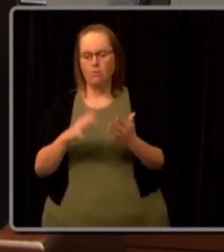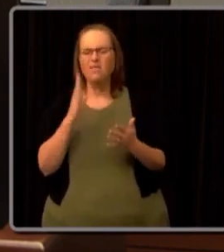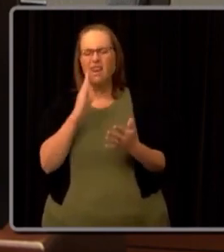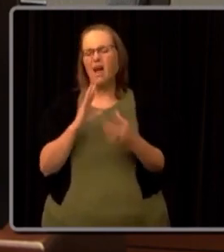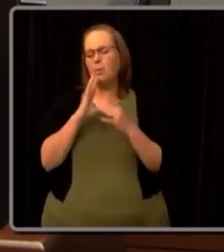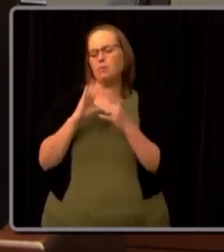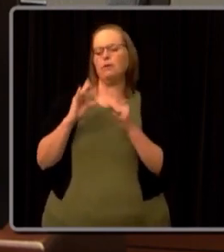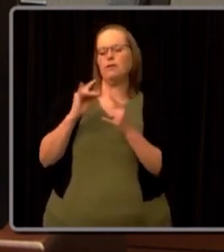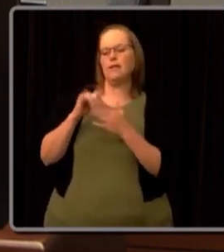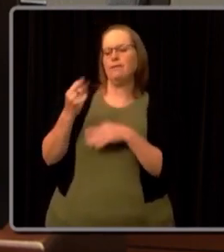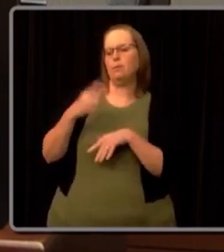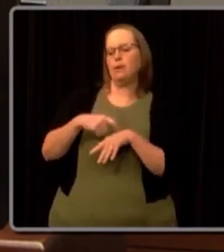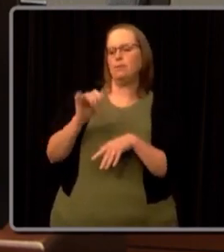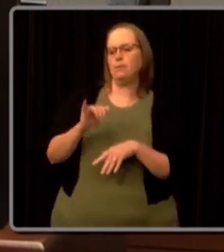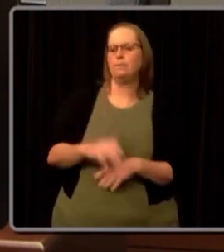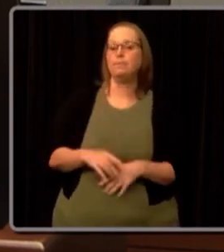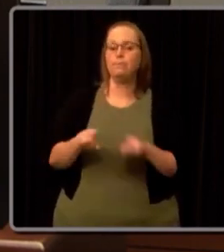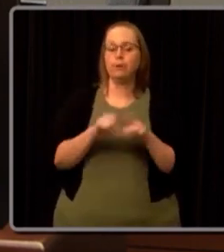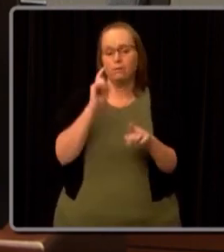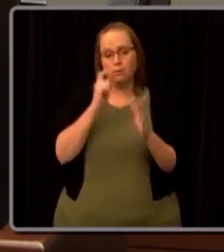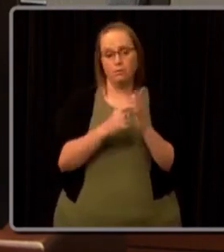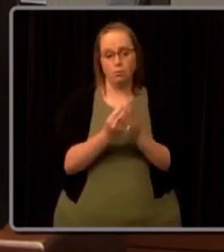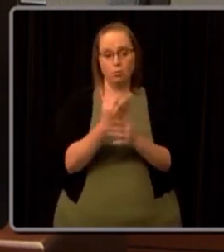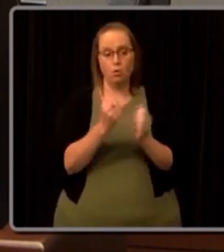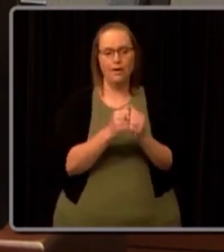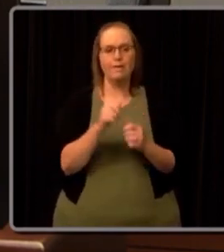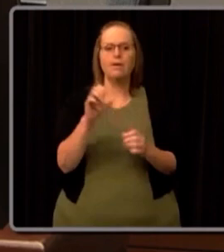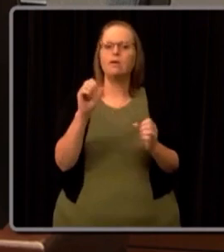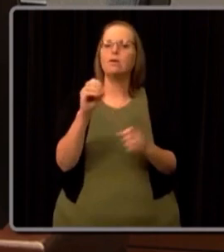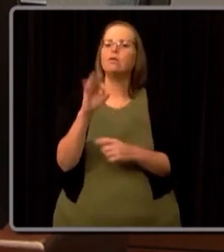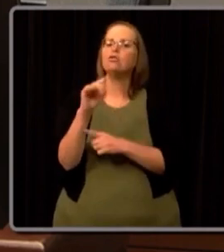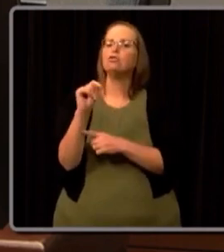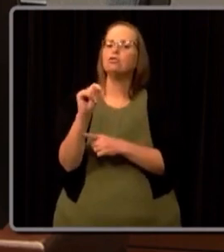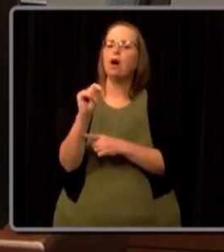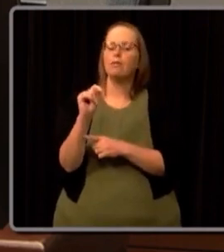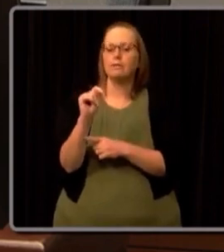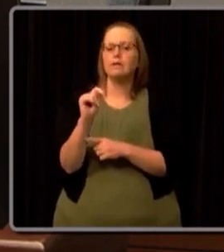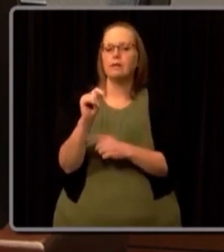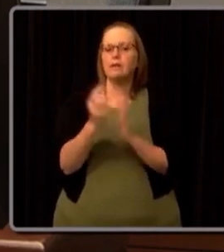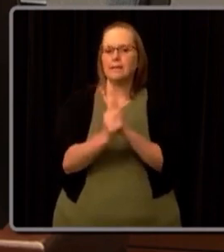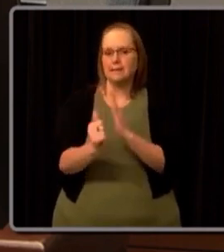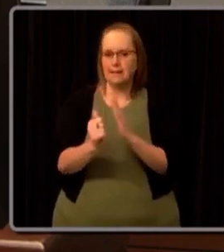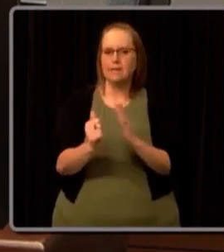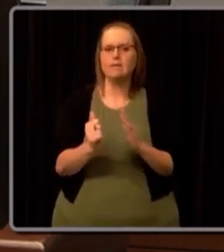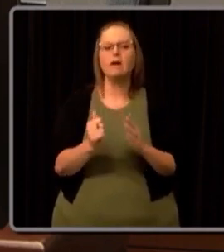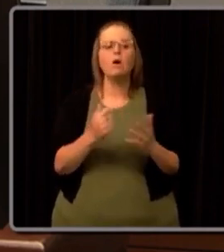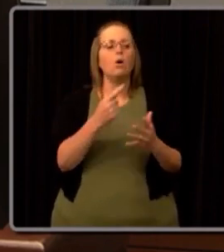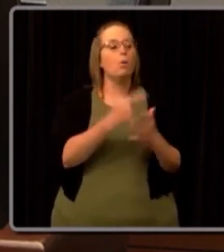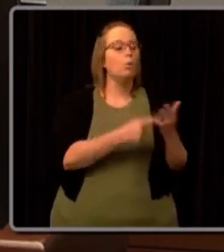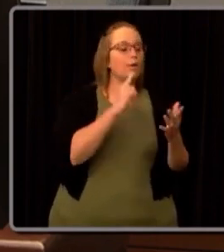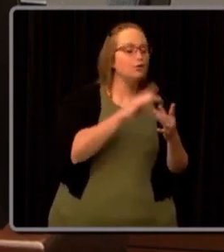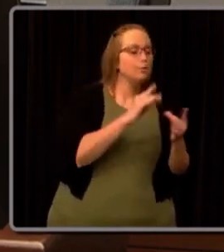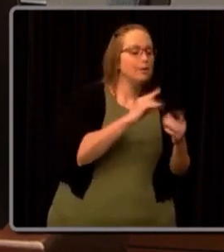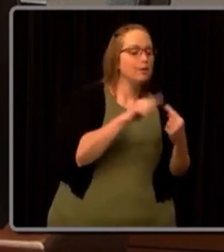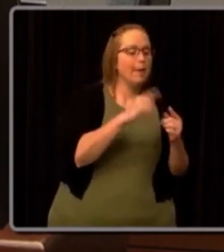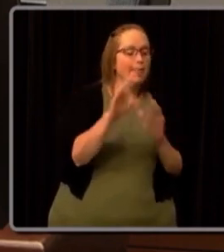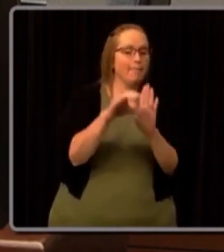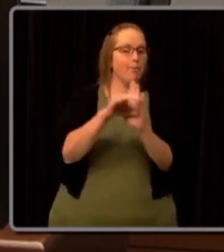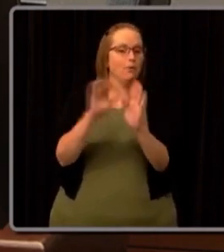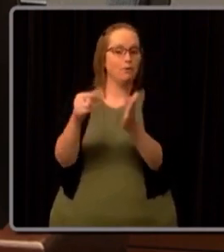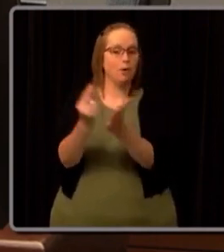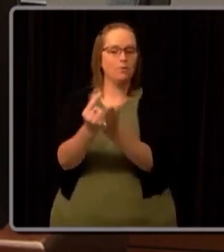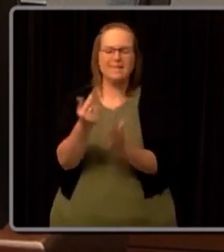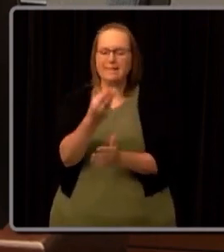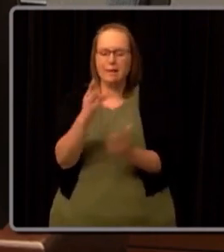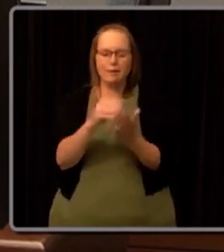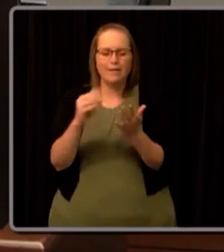times. I've also seen growth in their soft skills. What she was mentioning earlier about the portrait of the graduate, I had several teachers come